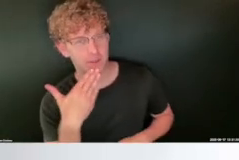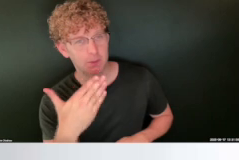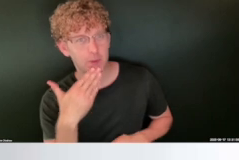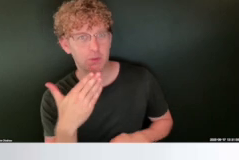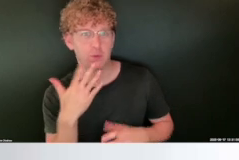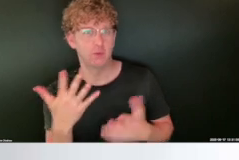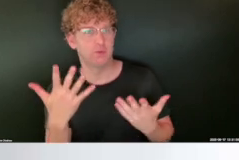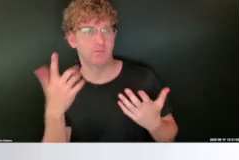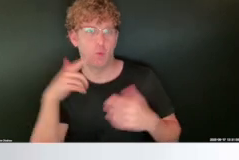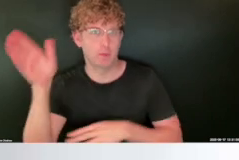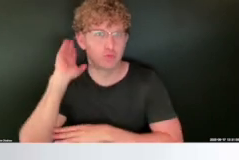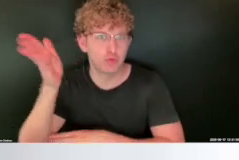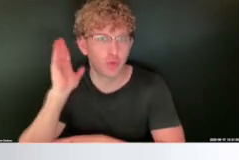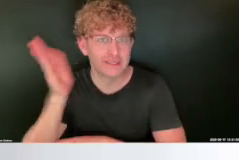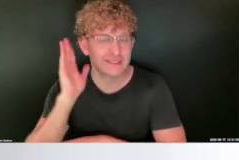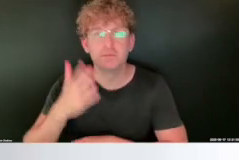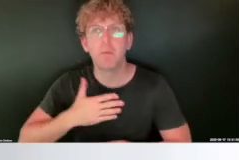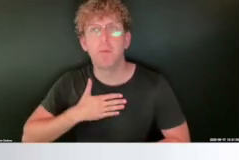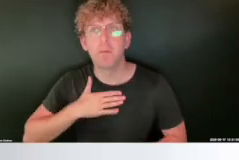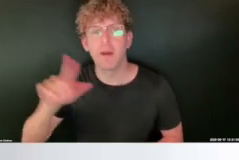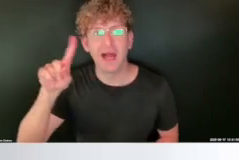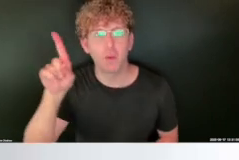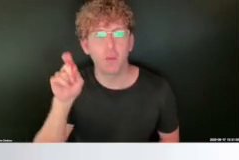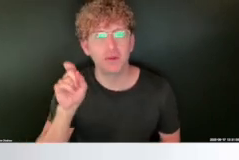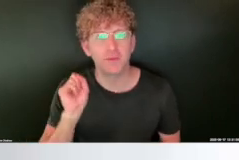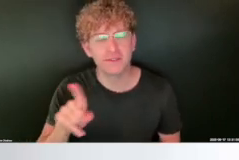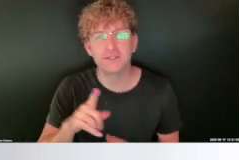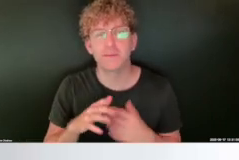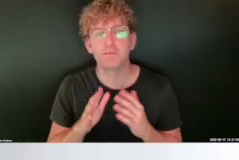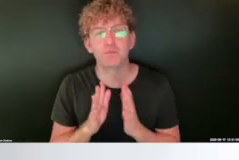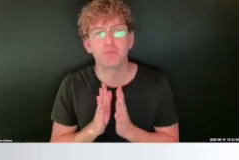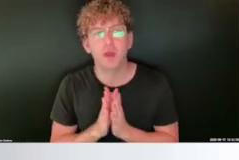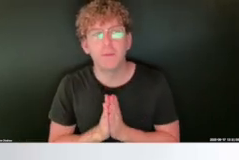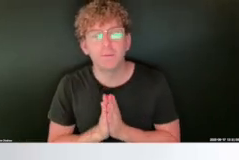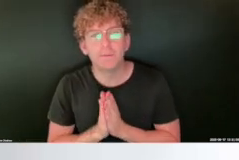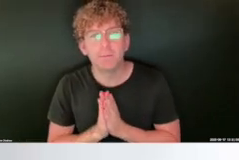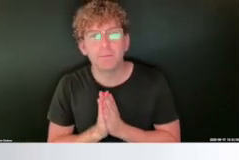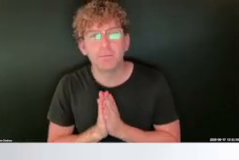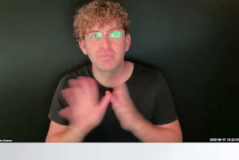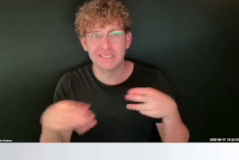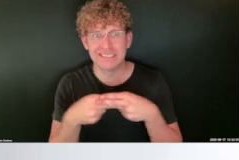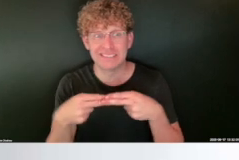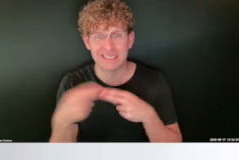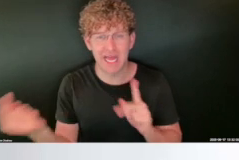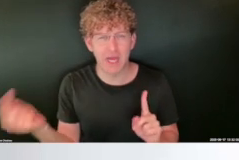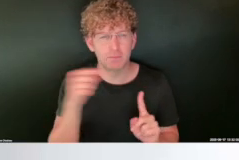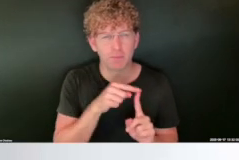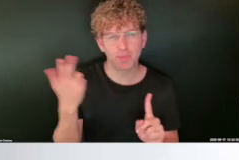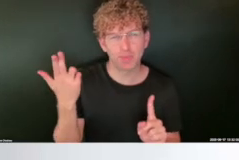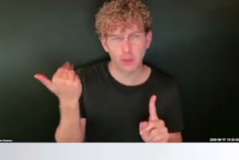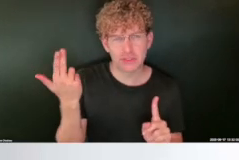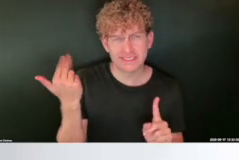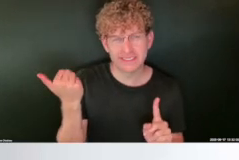presentation. My question was the slide 13, which we saw. Does that also include